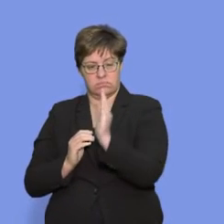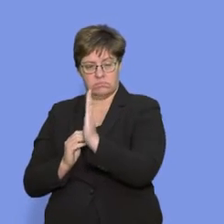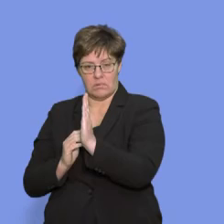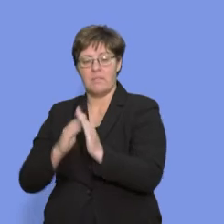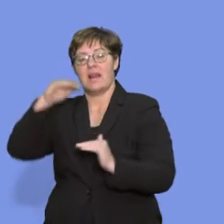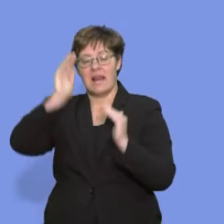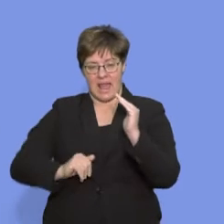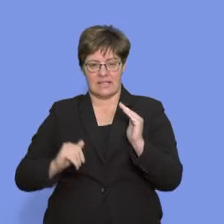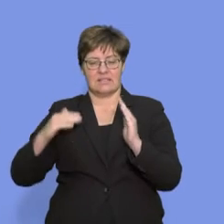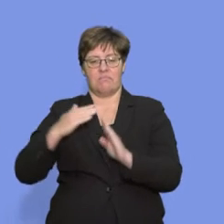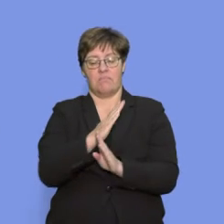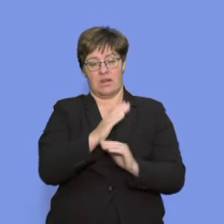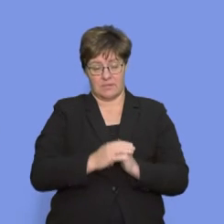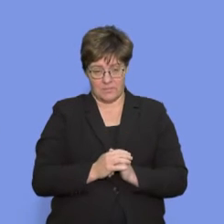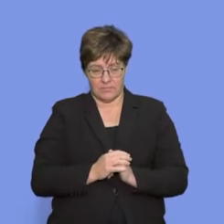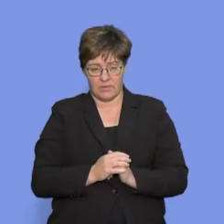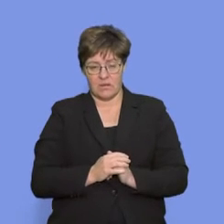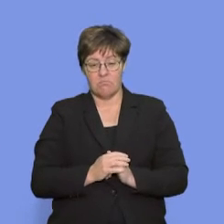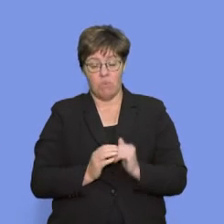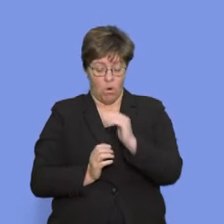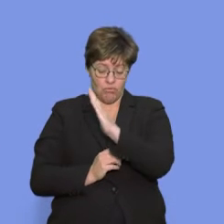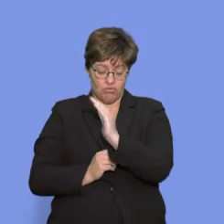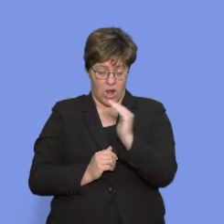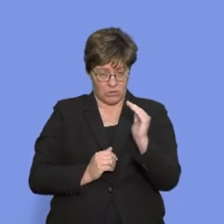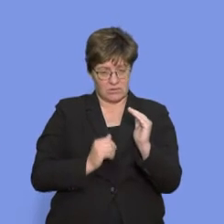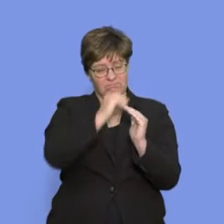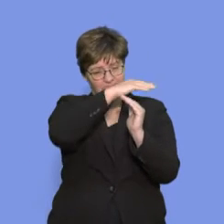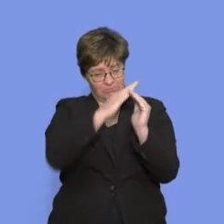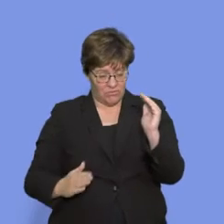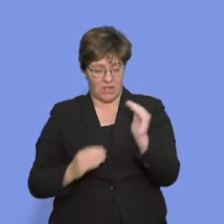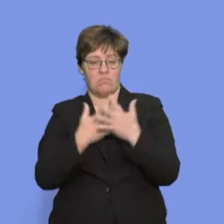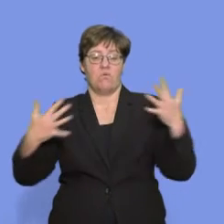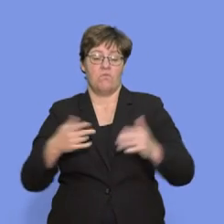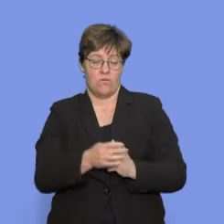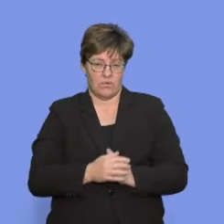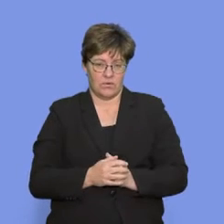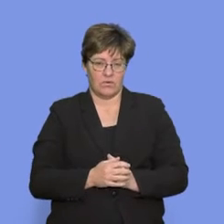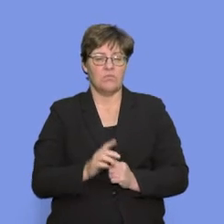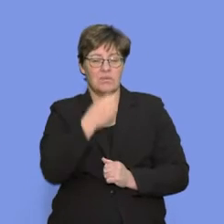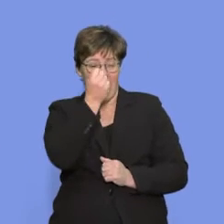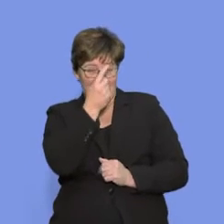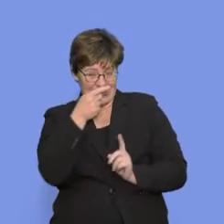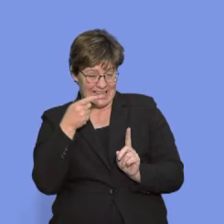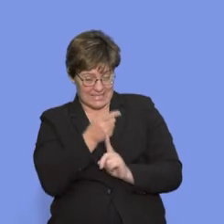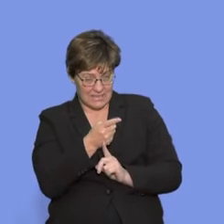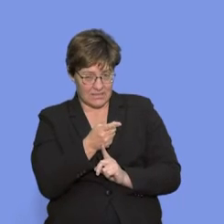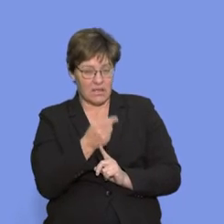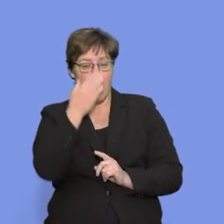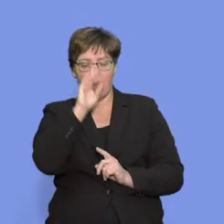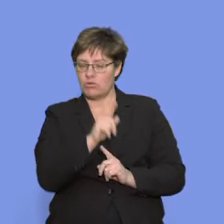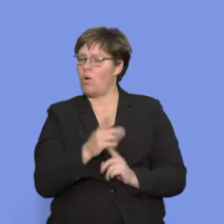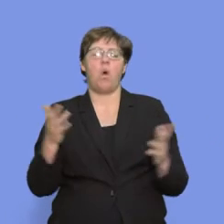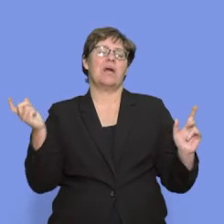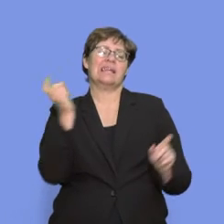refraction. The rounder the lens, the more refraction. That is a concept that if you understand that, accommodation will not